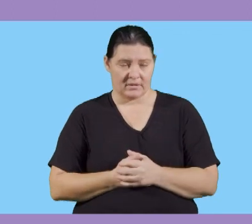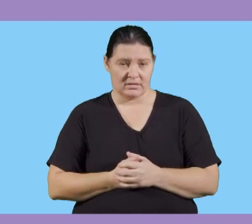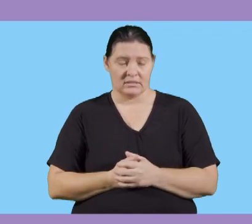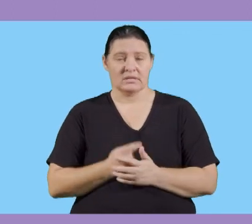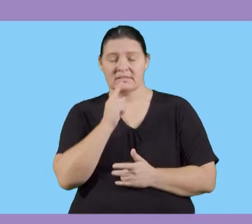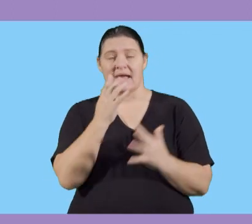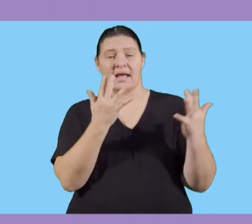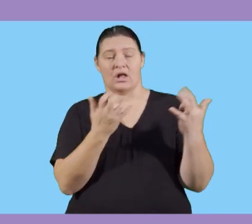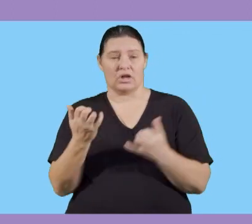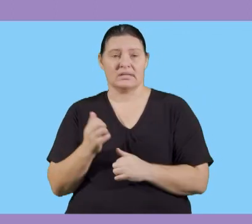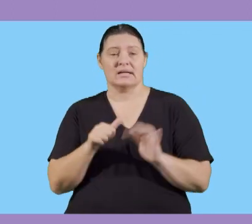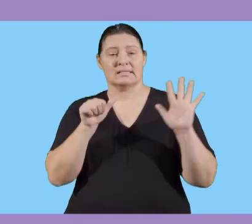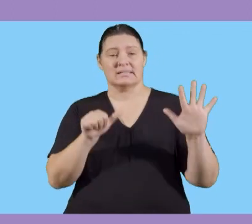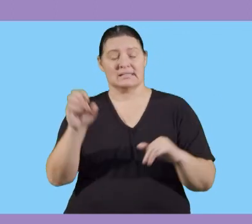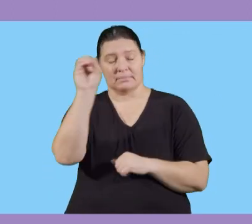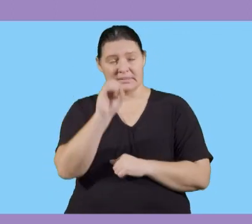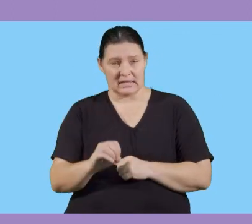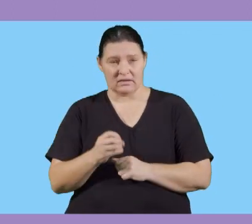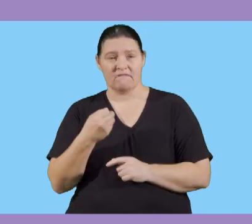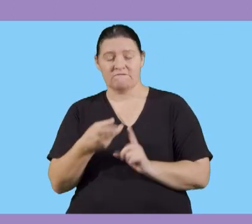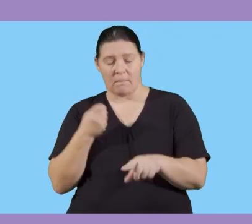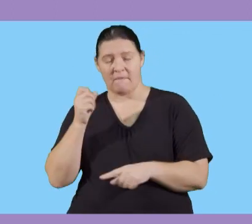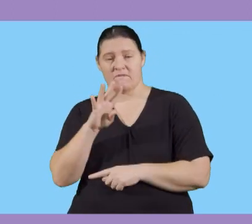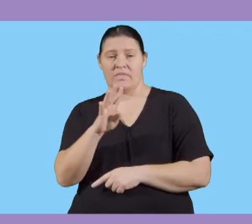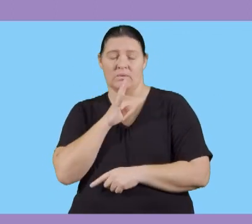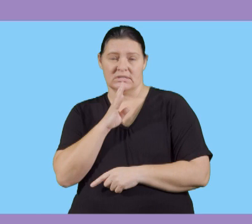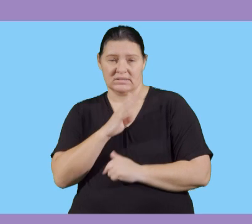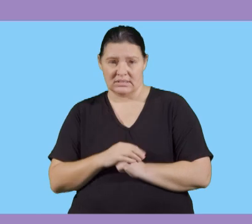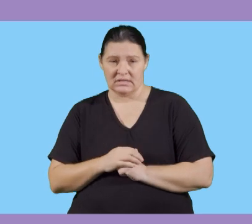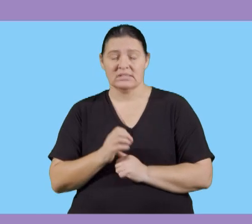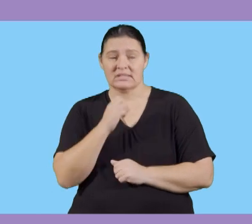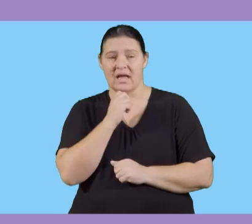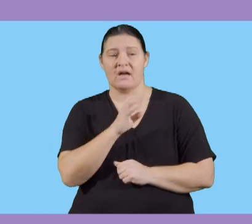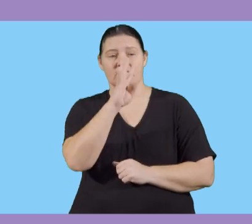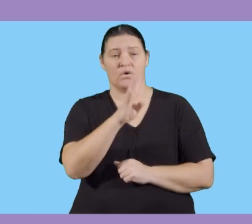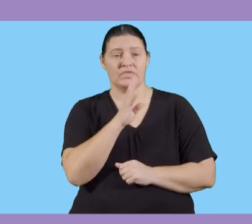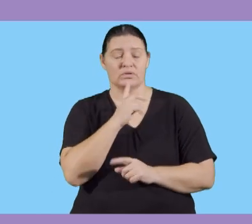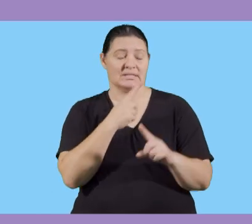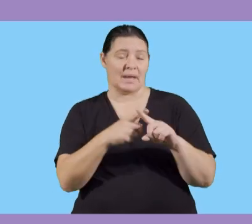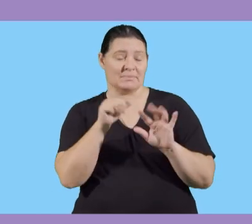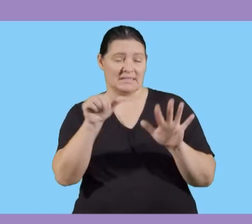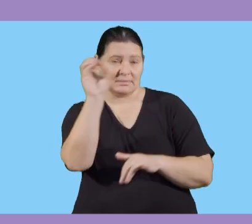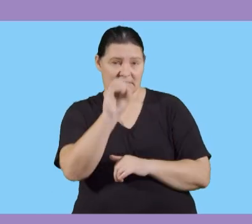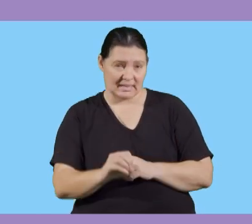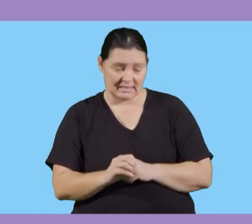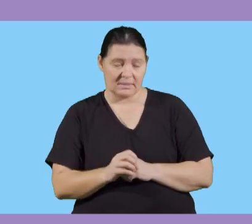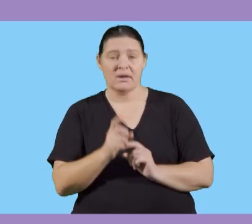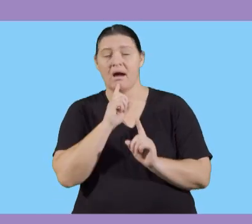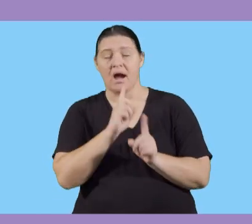calculate 6% of 4,000. So when we say 4,000 multiplied by 6%, that gives us an answer